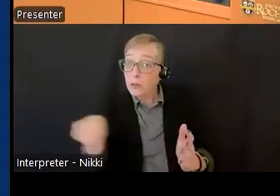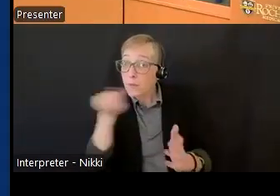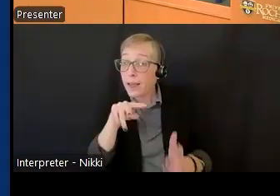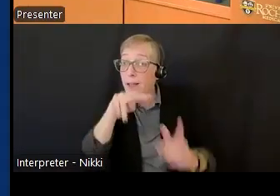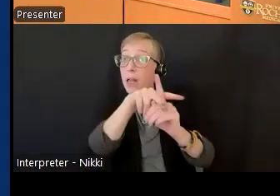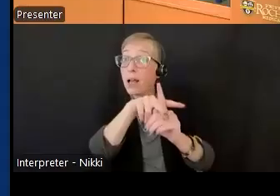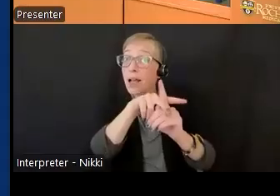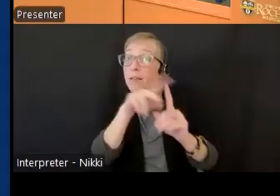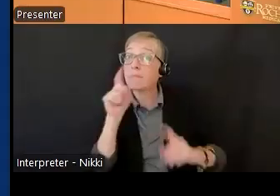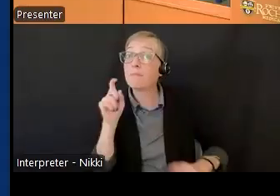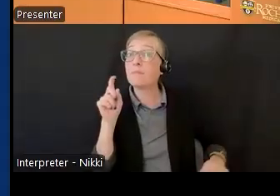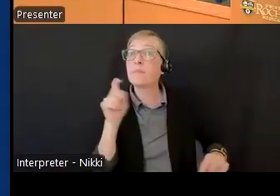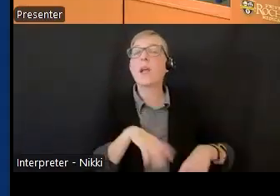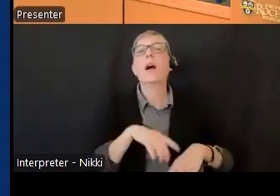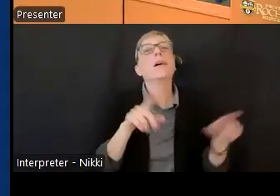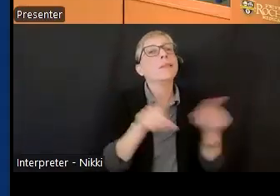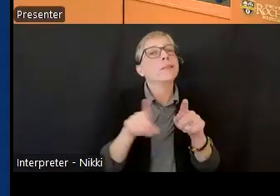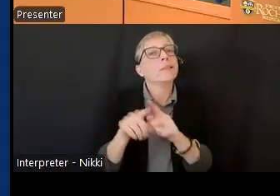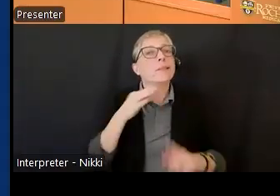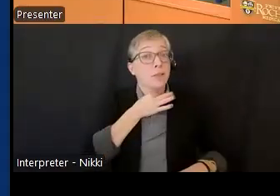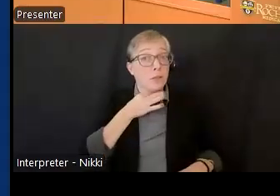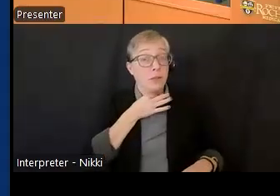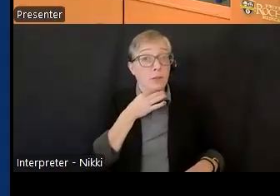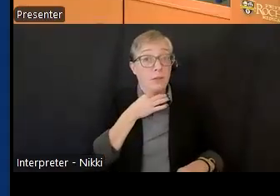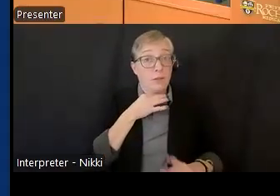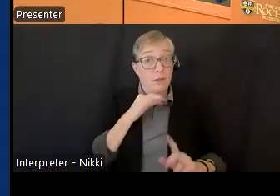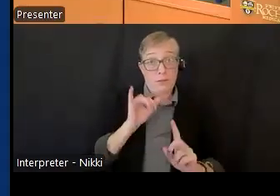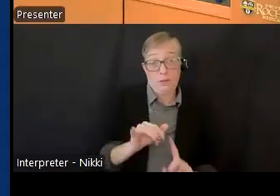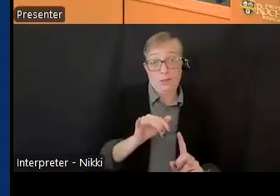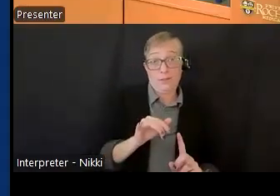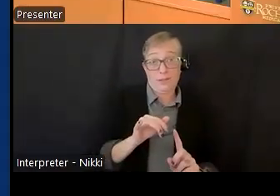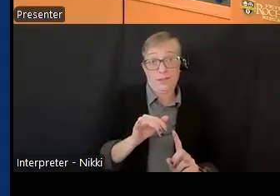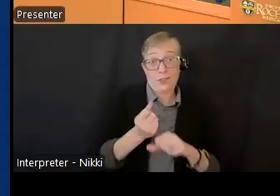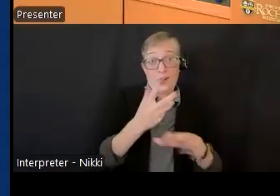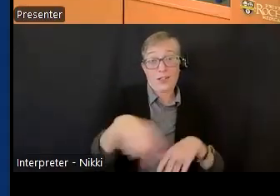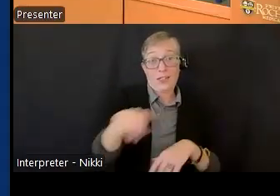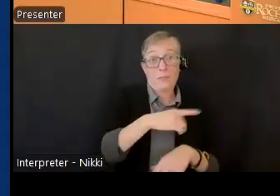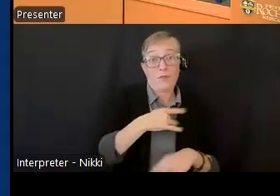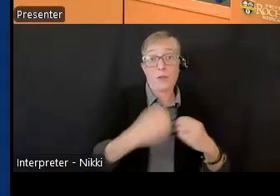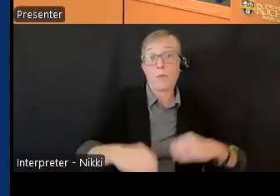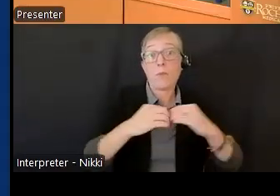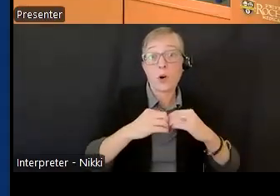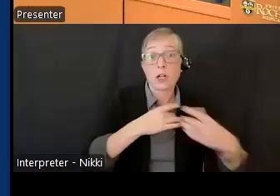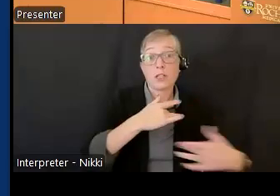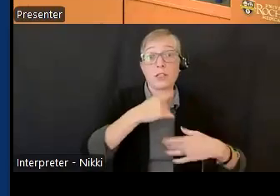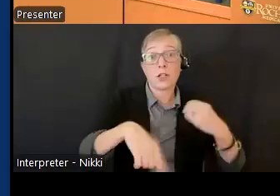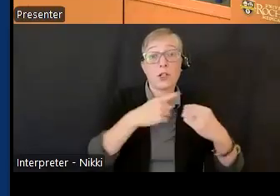And also, has it caused them to feel increased worry about no-shows and the weather?